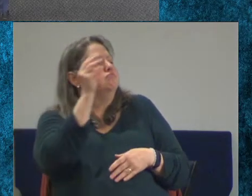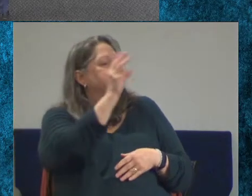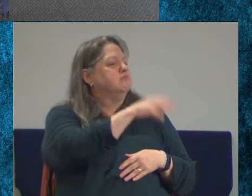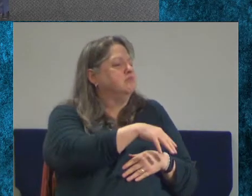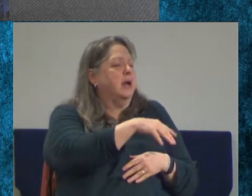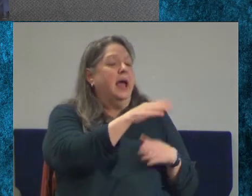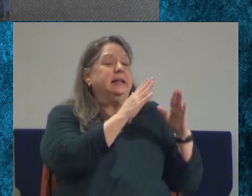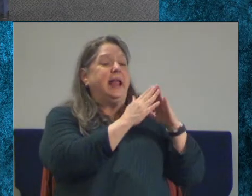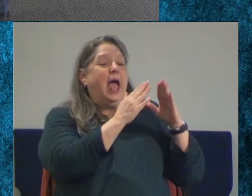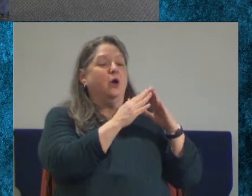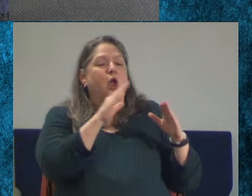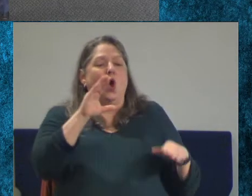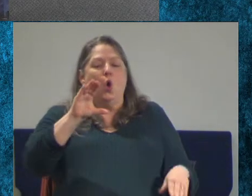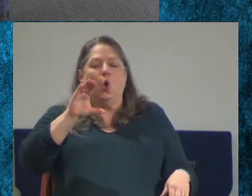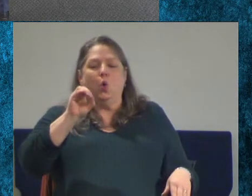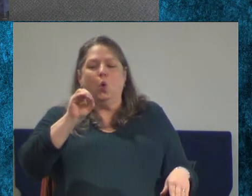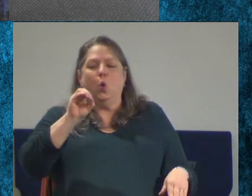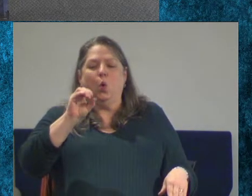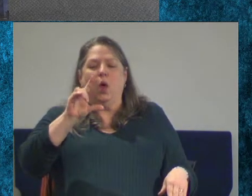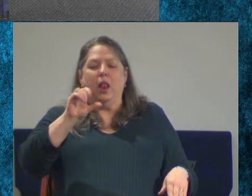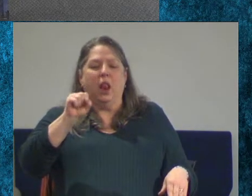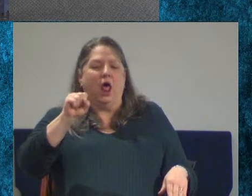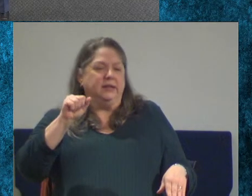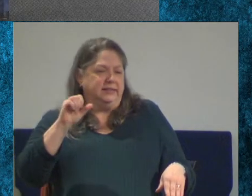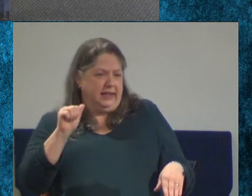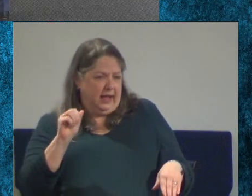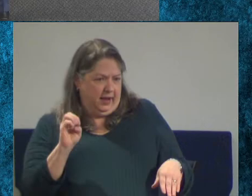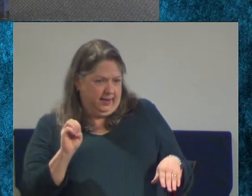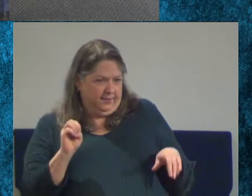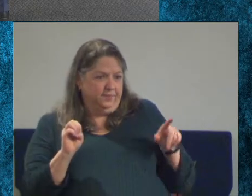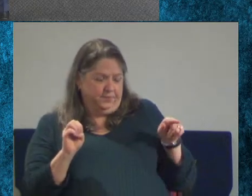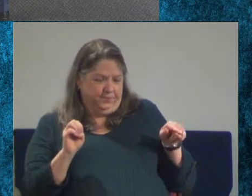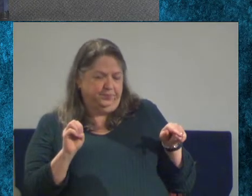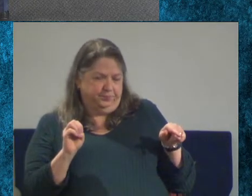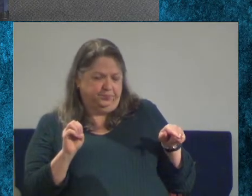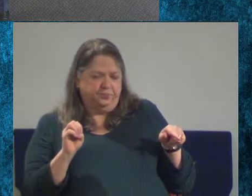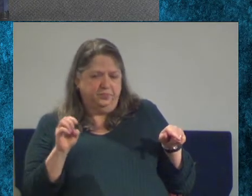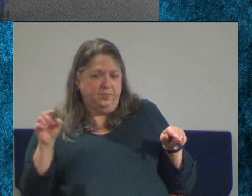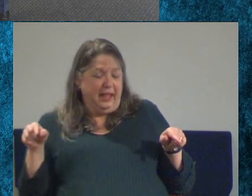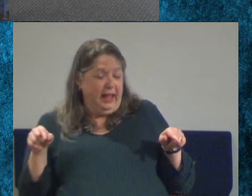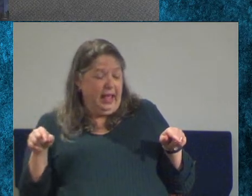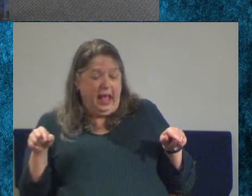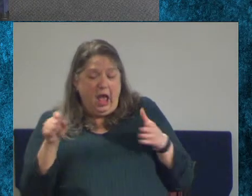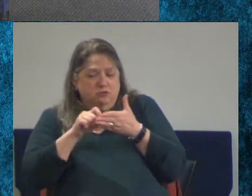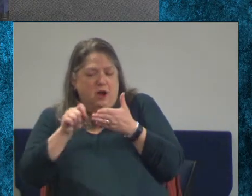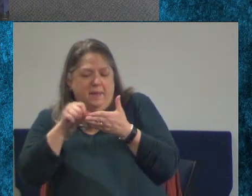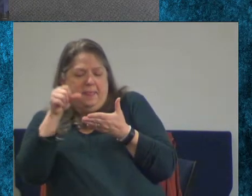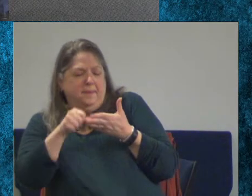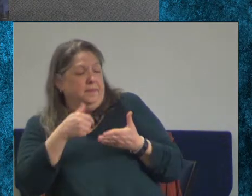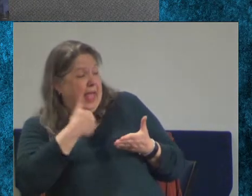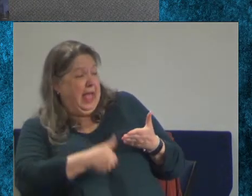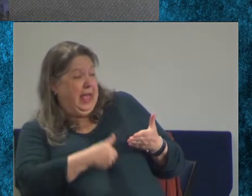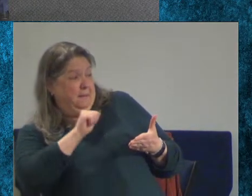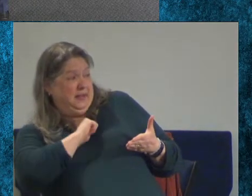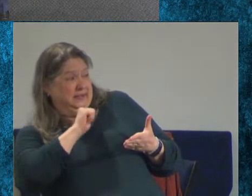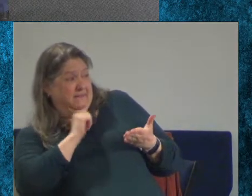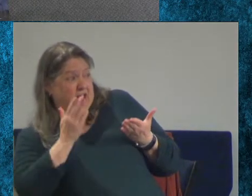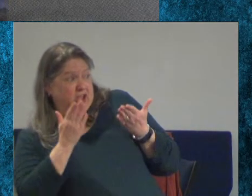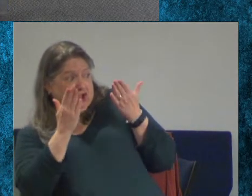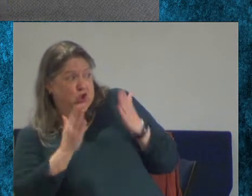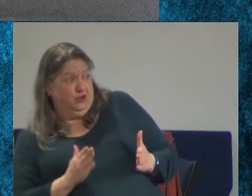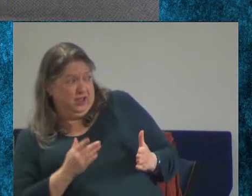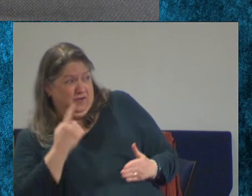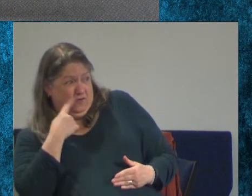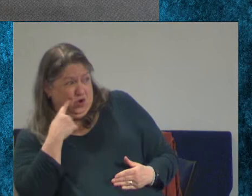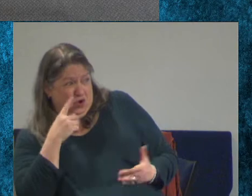a servant. He declares himself as a servant of the Lord Jesus. And then he introduces in his